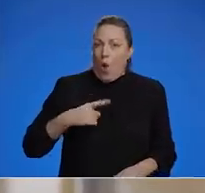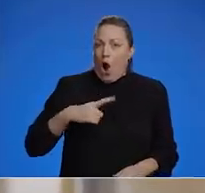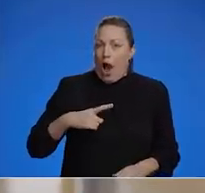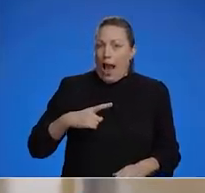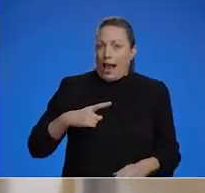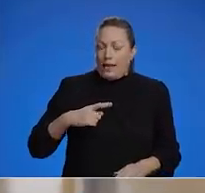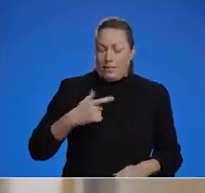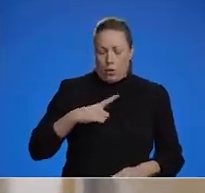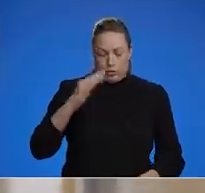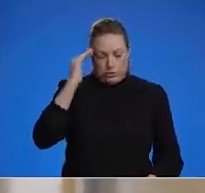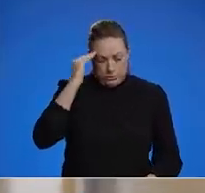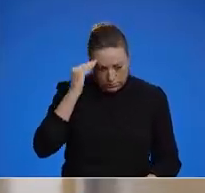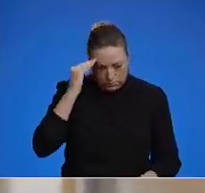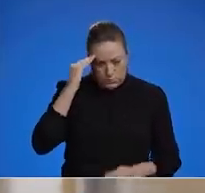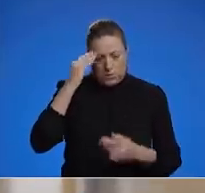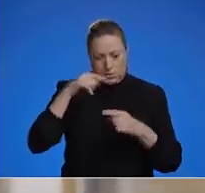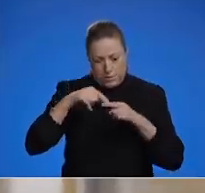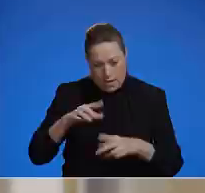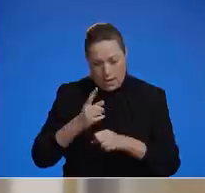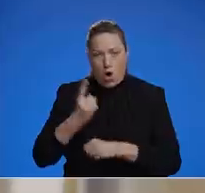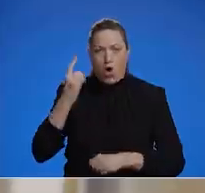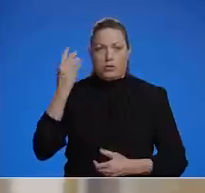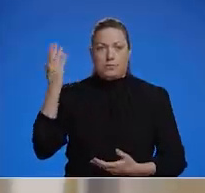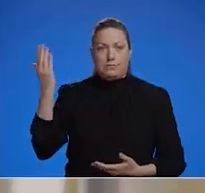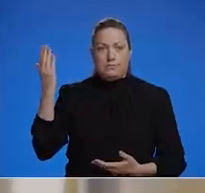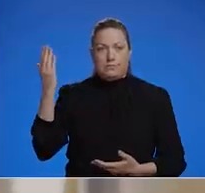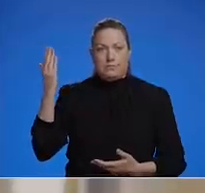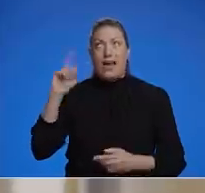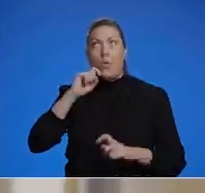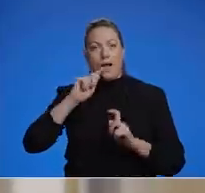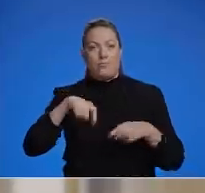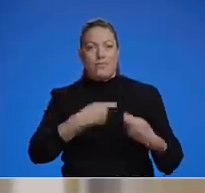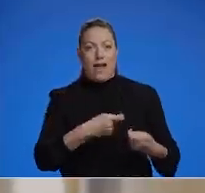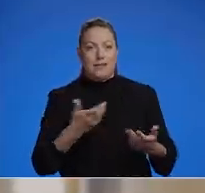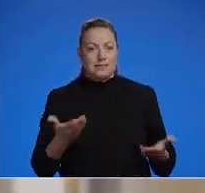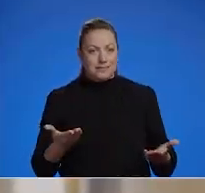survived because she staked her all on God.